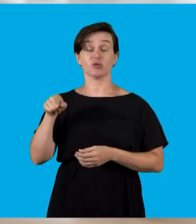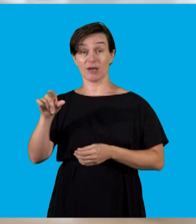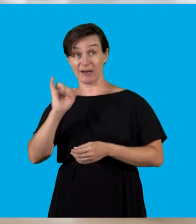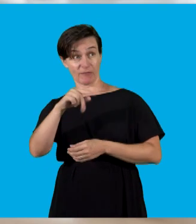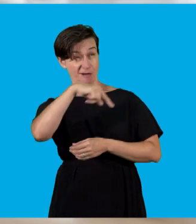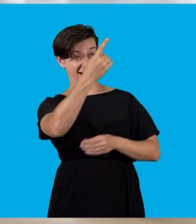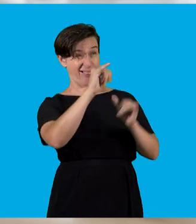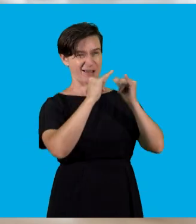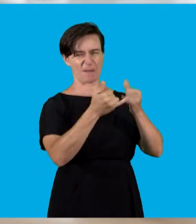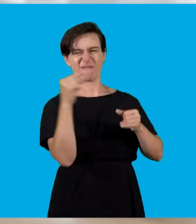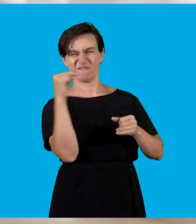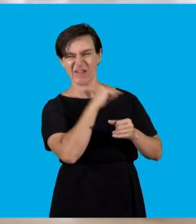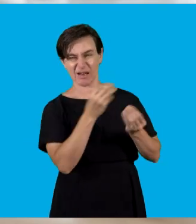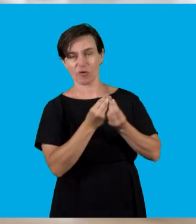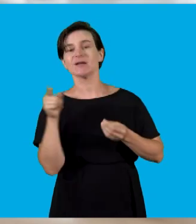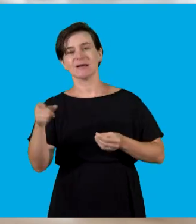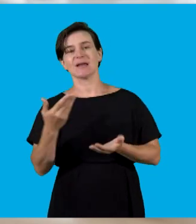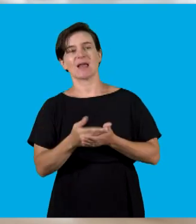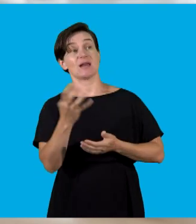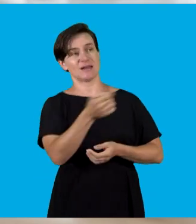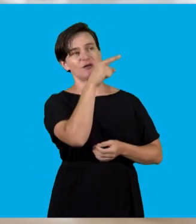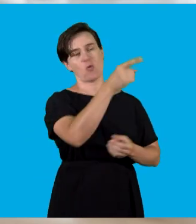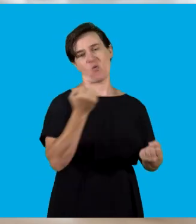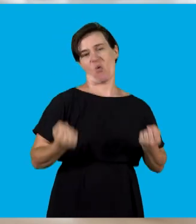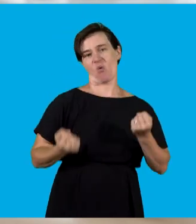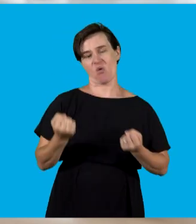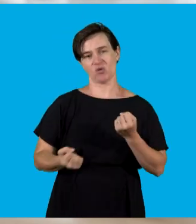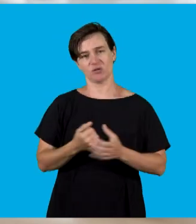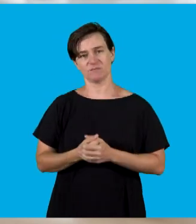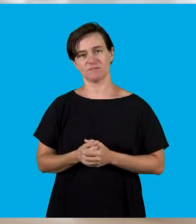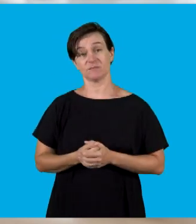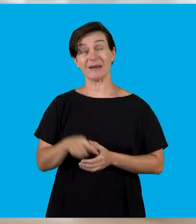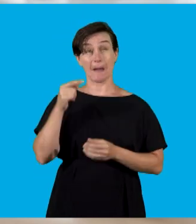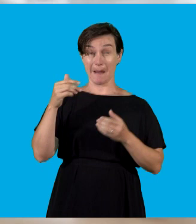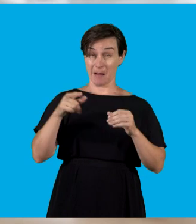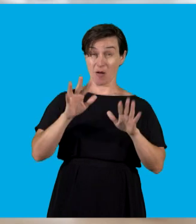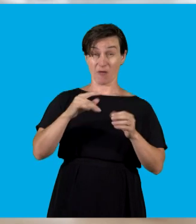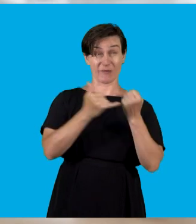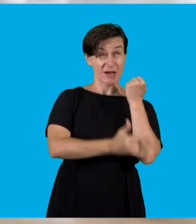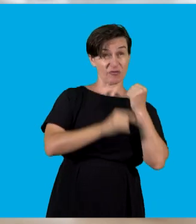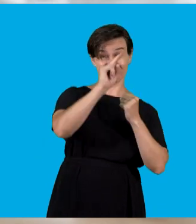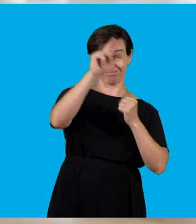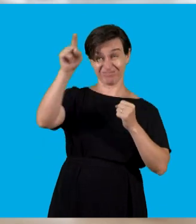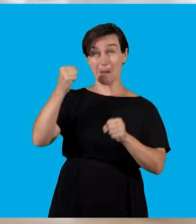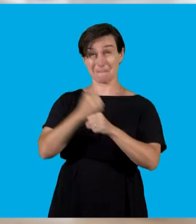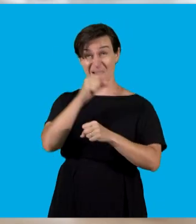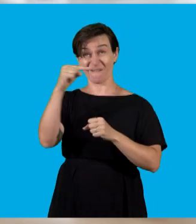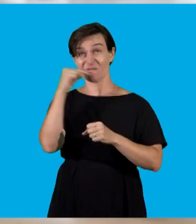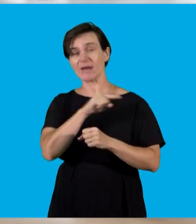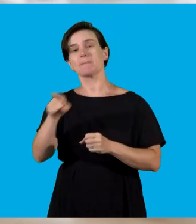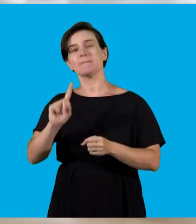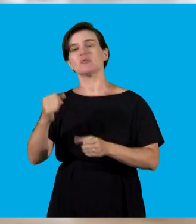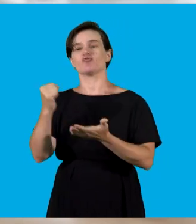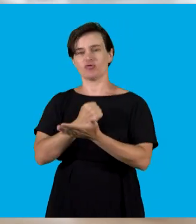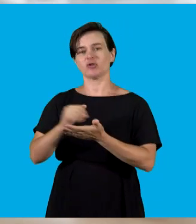people who are imitating their products, and even make sure that they register them in countries where these fake they come